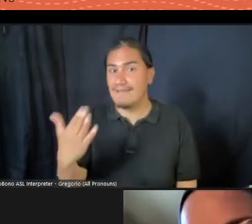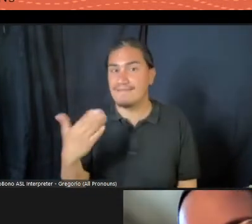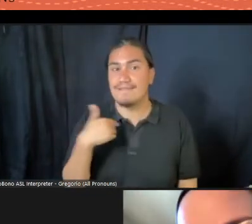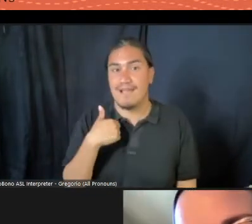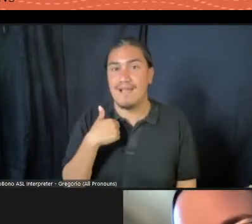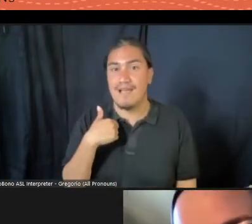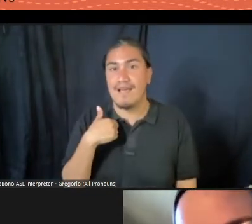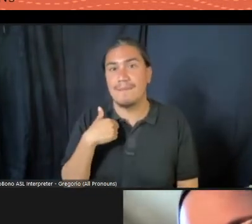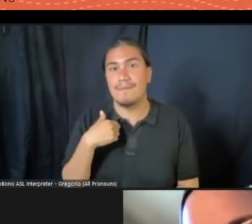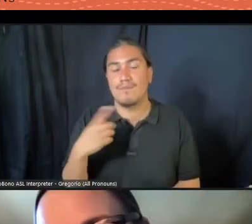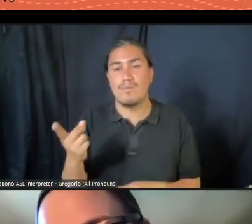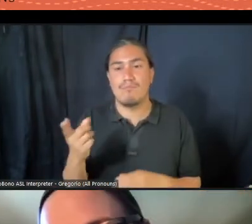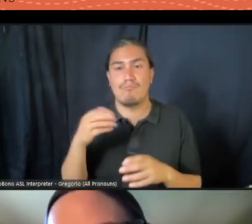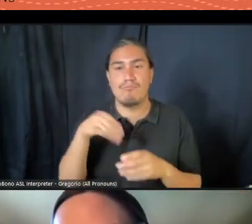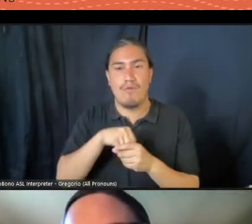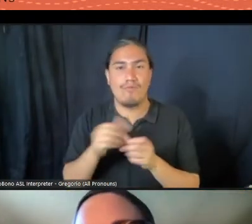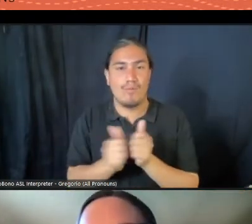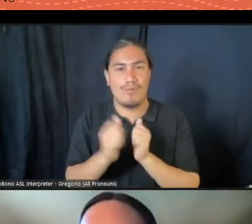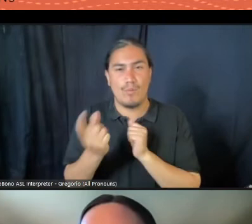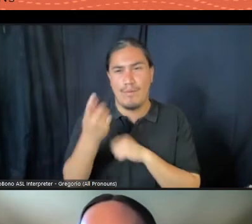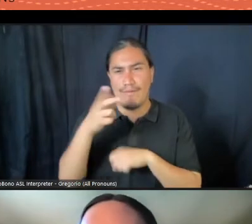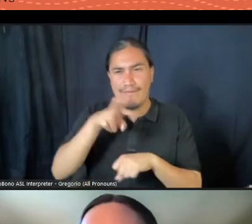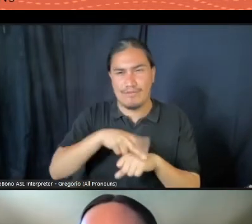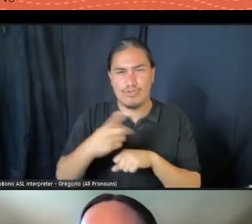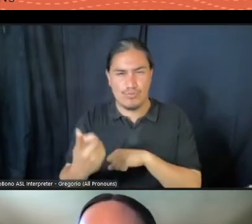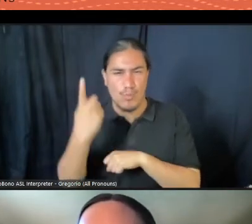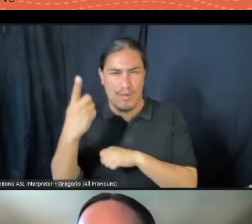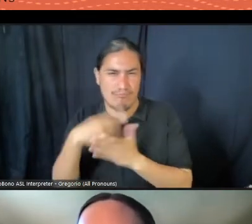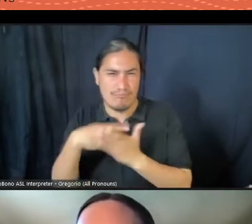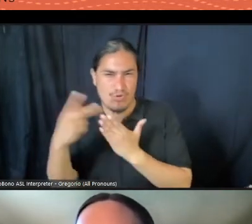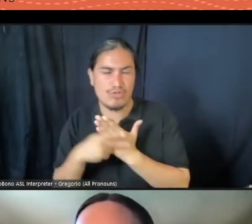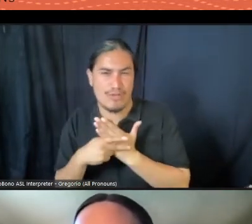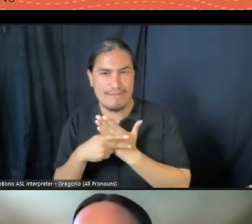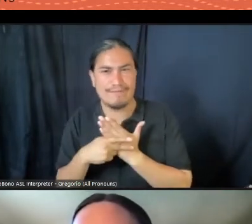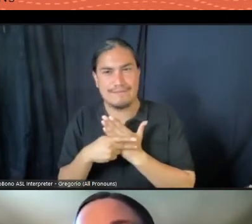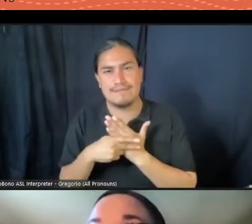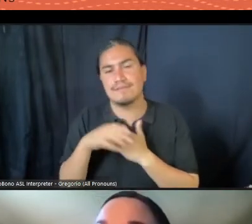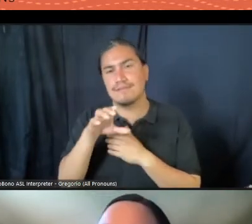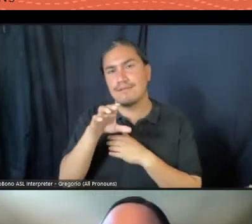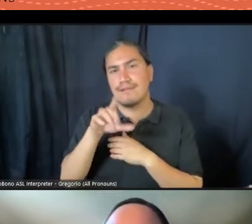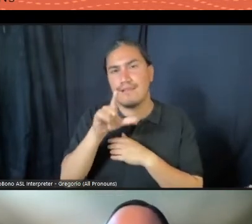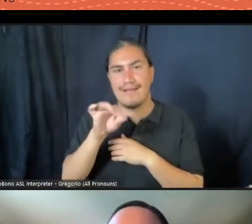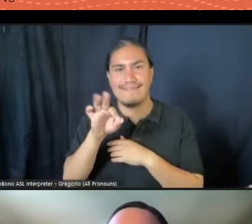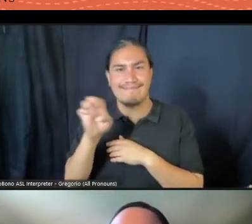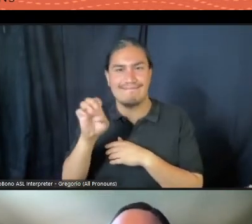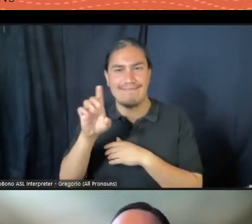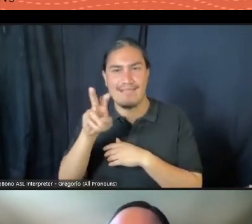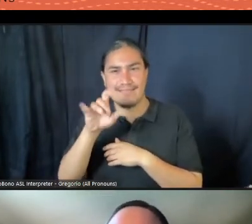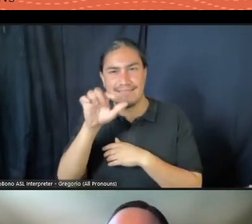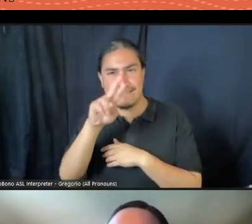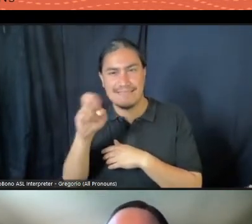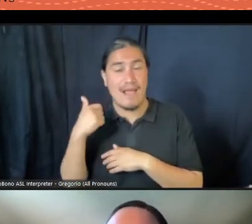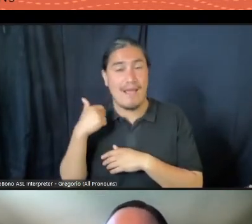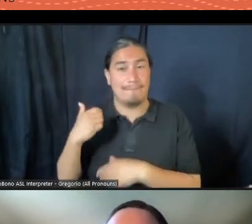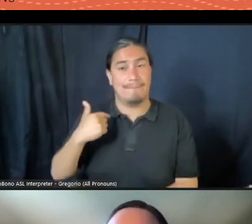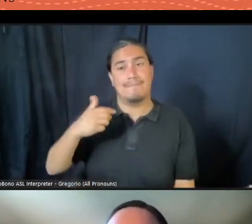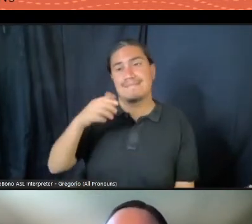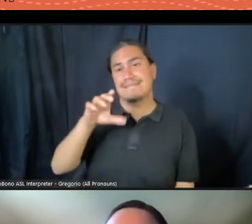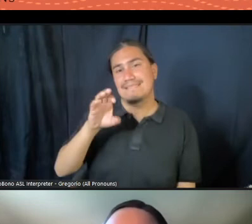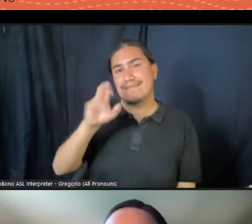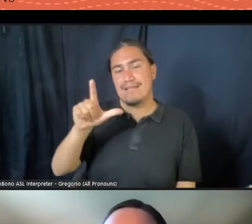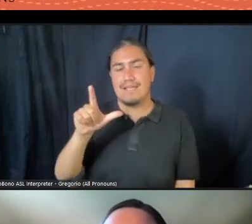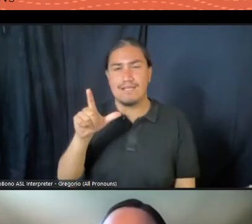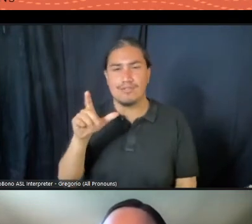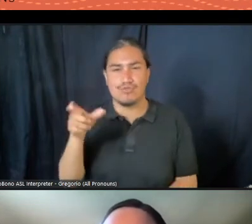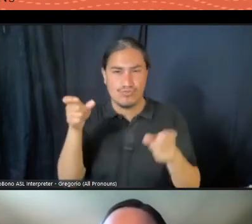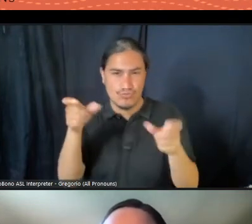One Nation, One Project, which is being led by Lear de Bessonnet and Clyde Valentin. I'm the Civic Collaborations Director there.